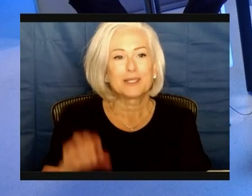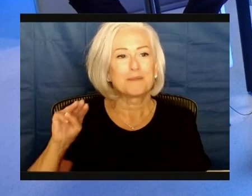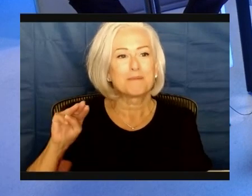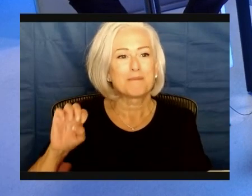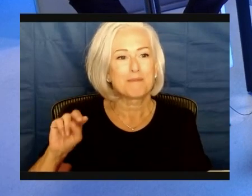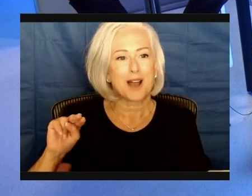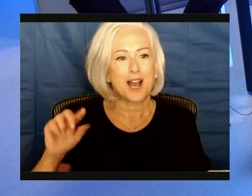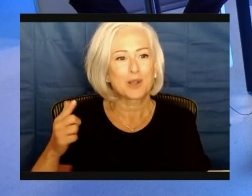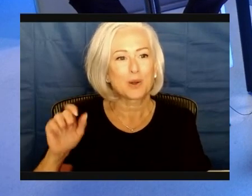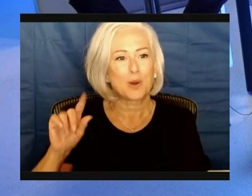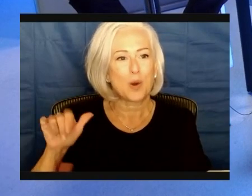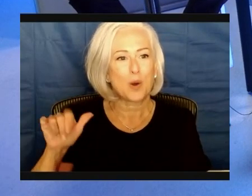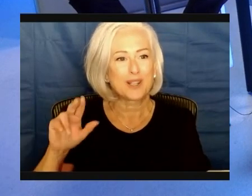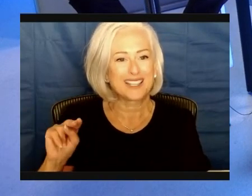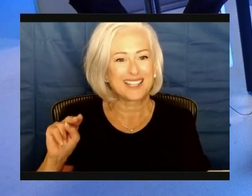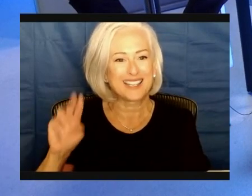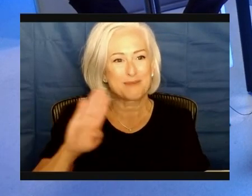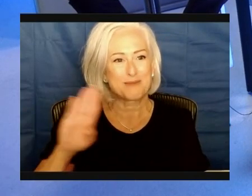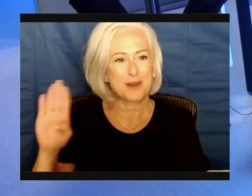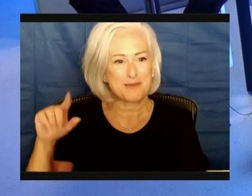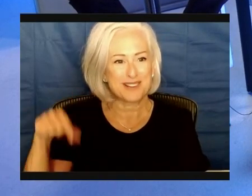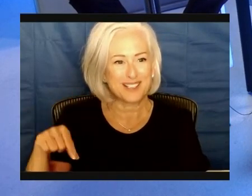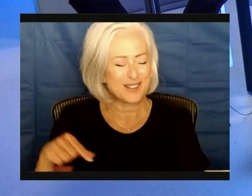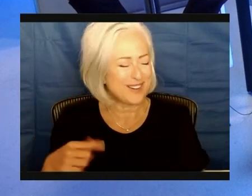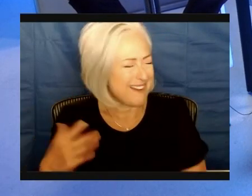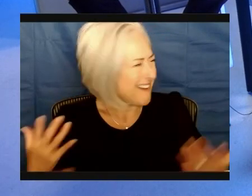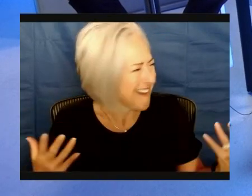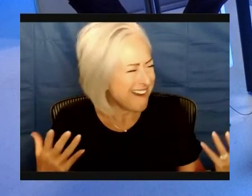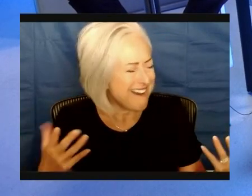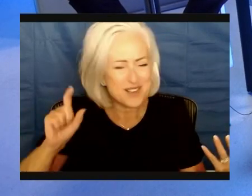okay, fine. You're supposed to say Gates barbecue.